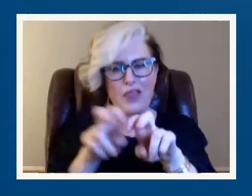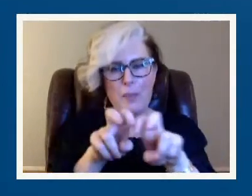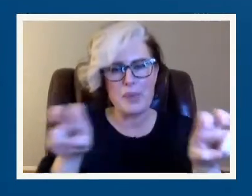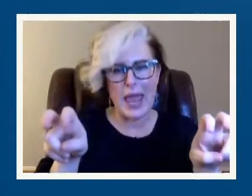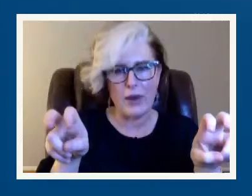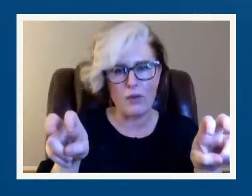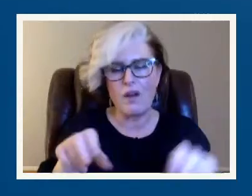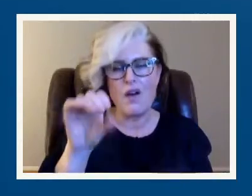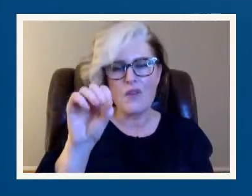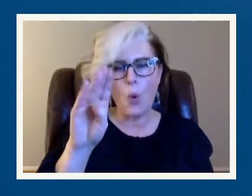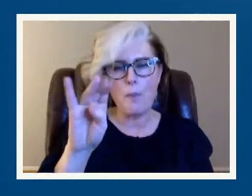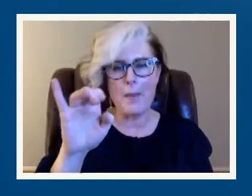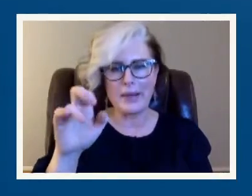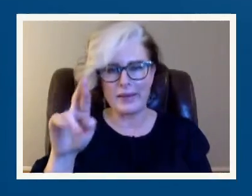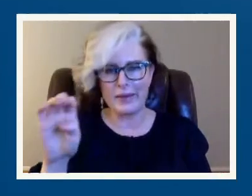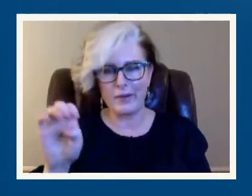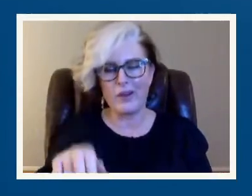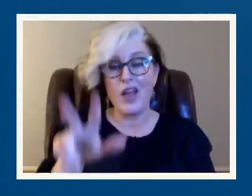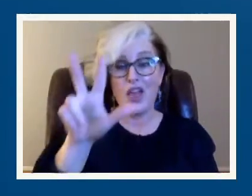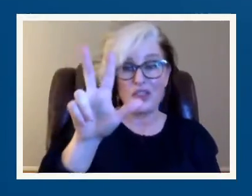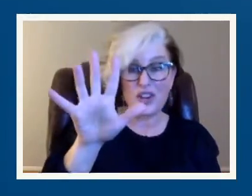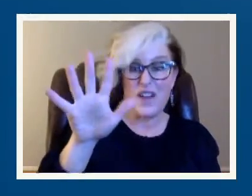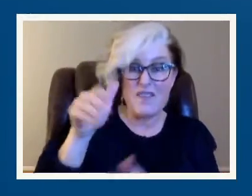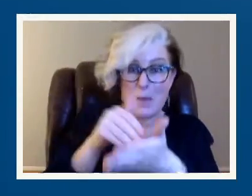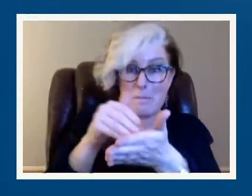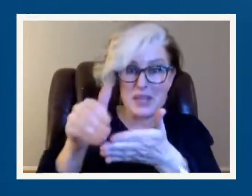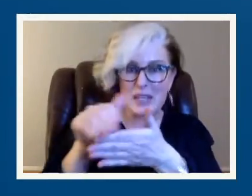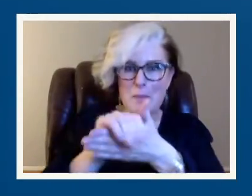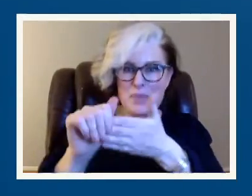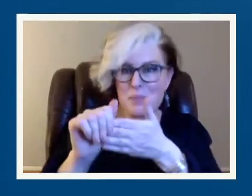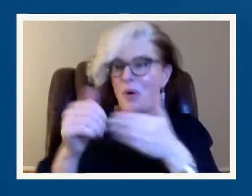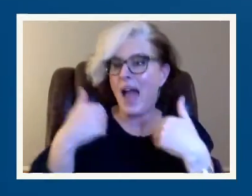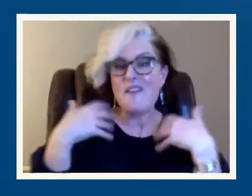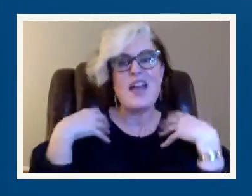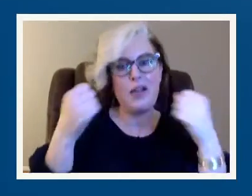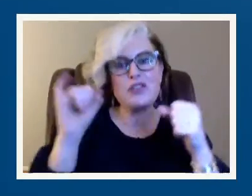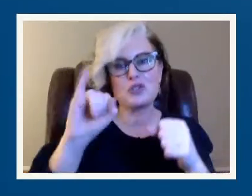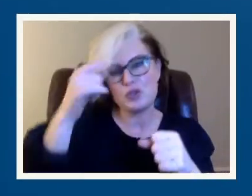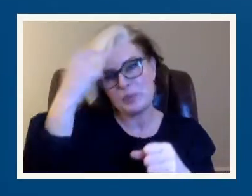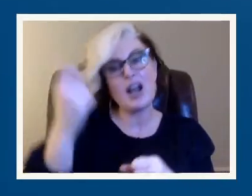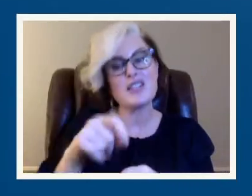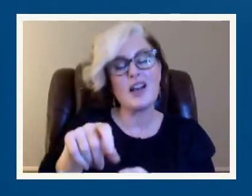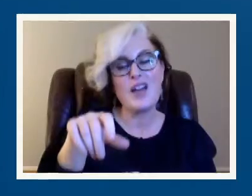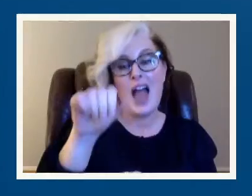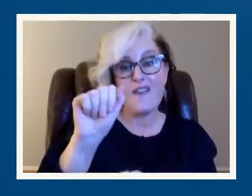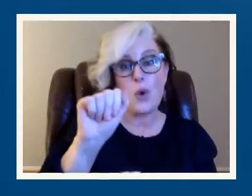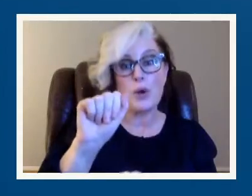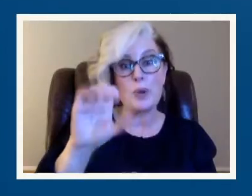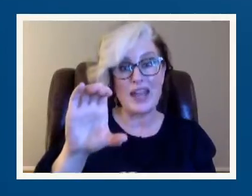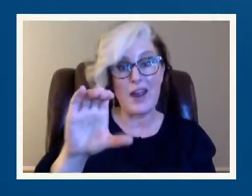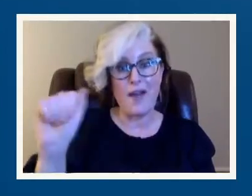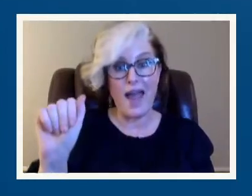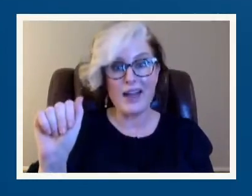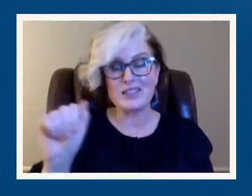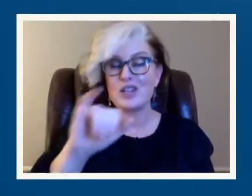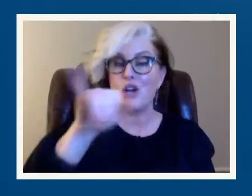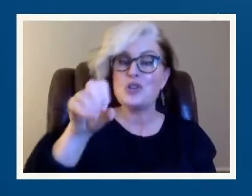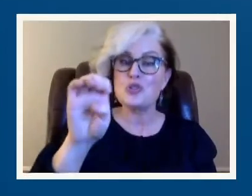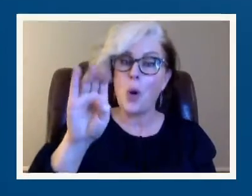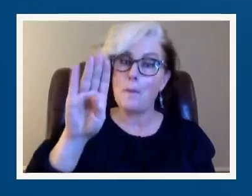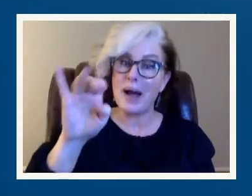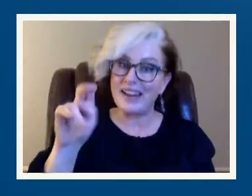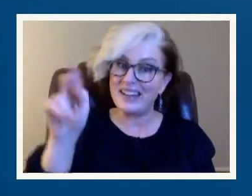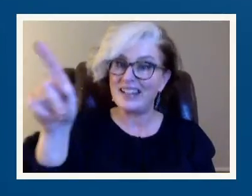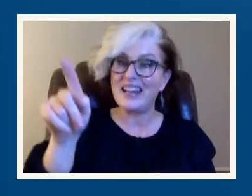On the other hand, 35 million people now have health coverage thanks to the Affordable Care Act, and Joe Biden just made it that